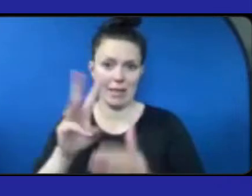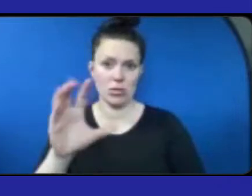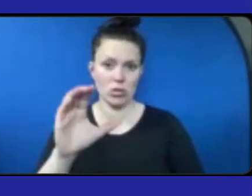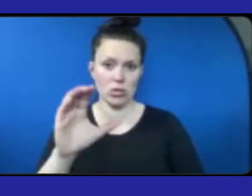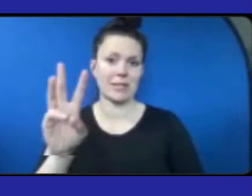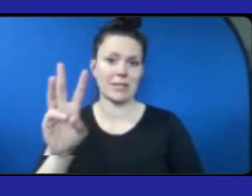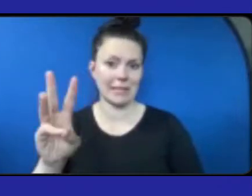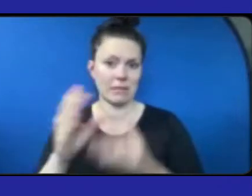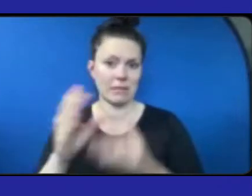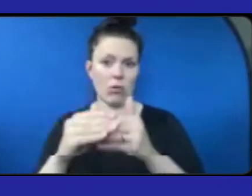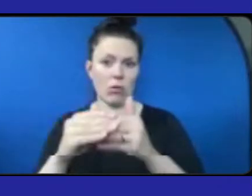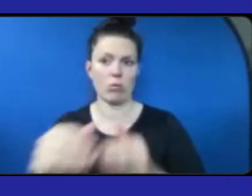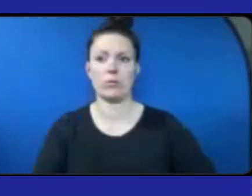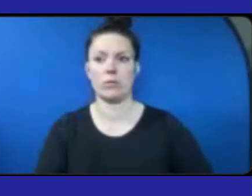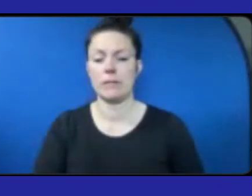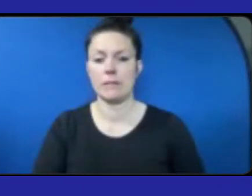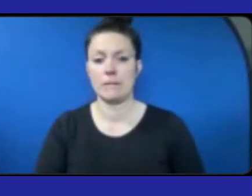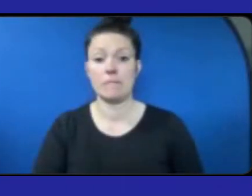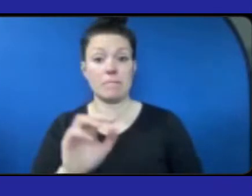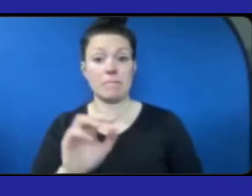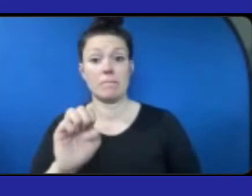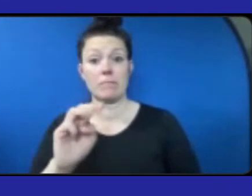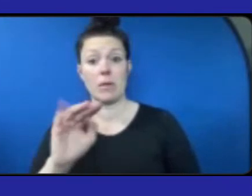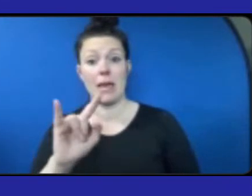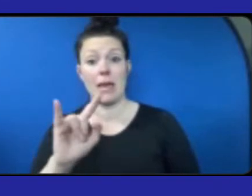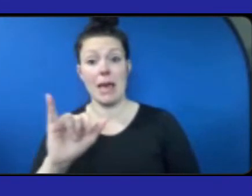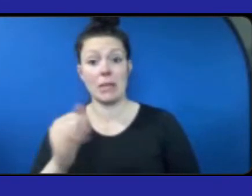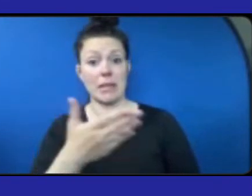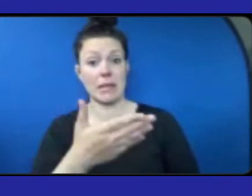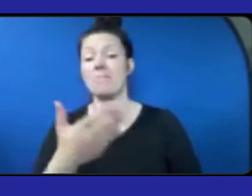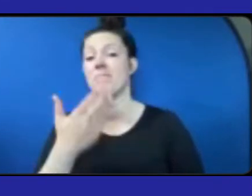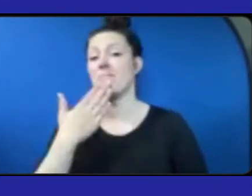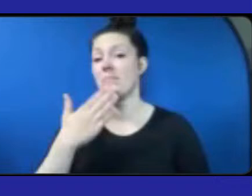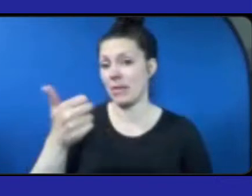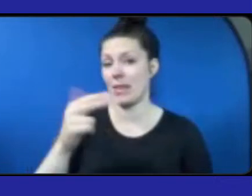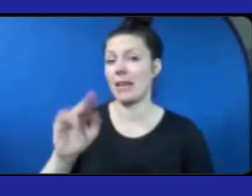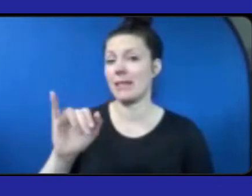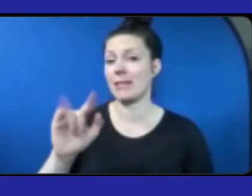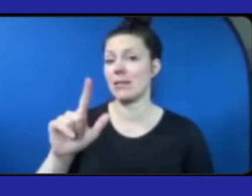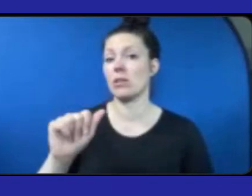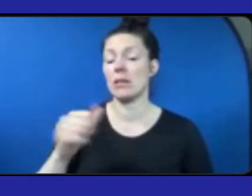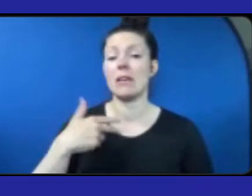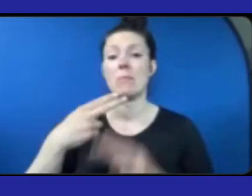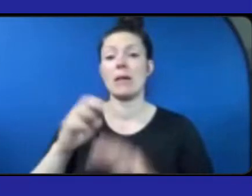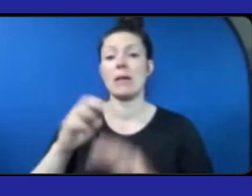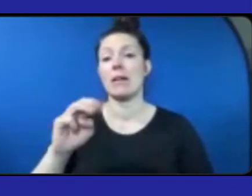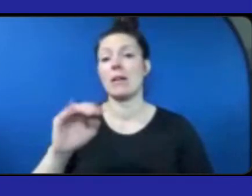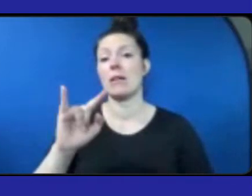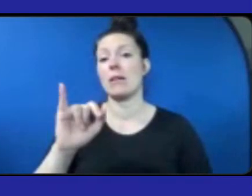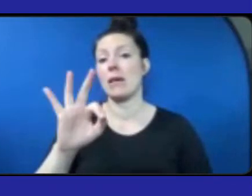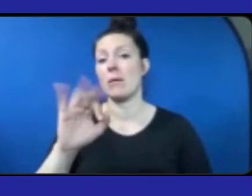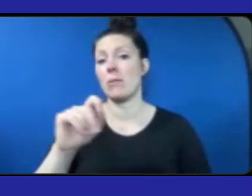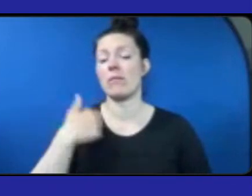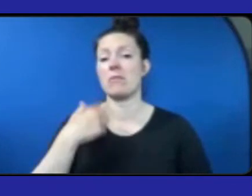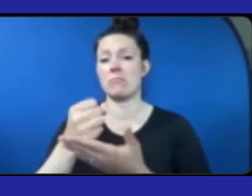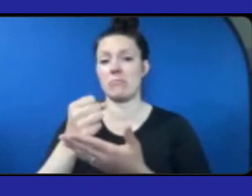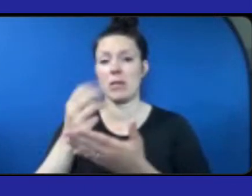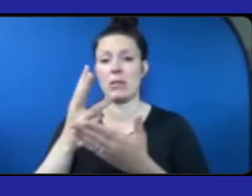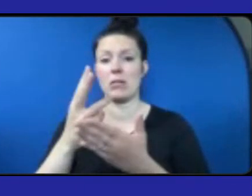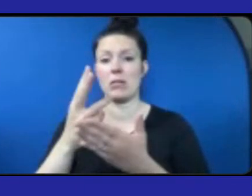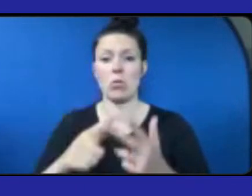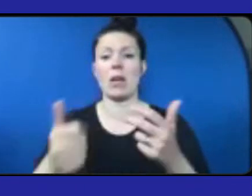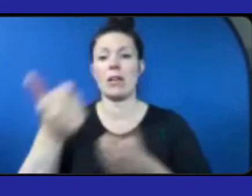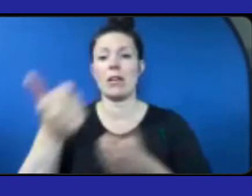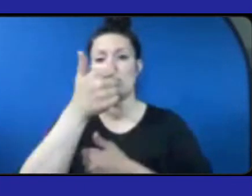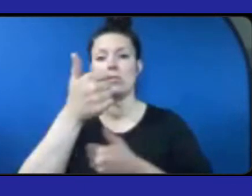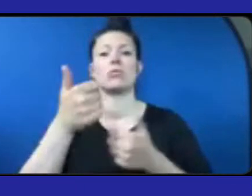$6,049,606. Emily? Thanks, Nicola. Good morning. My name is Emily Foote. I'm a social worker and senior director on Dr. Davis's